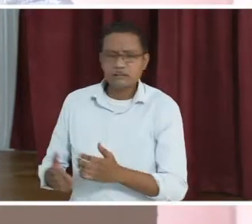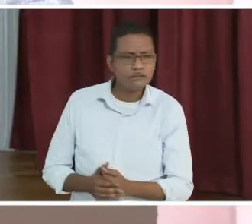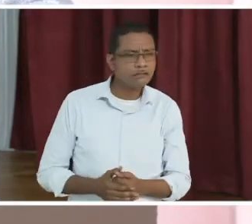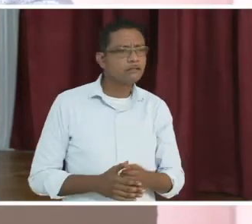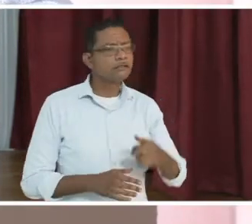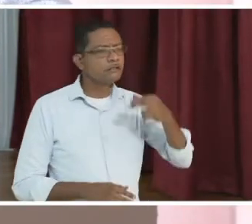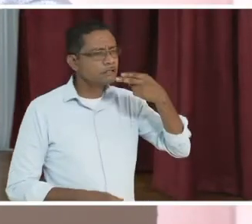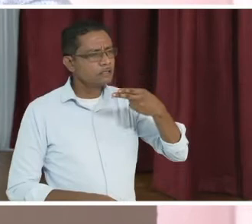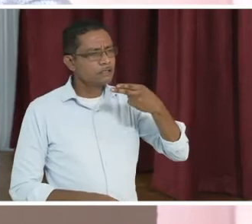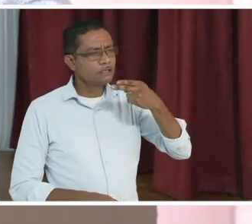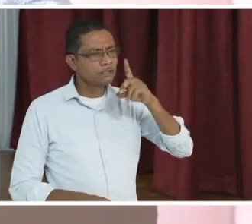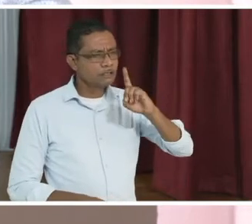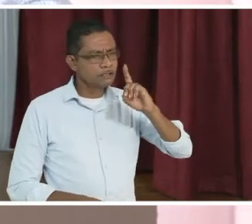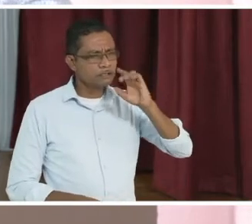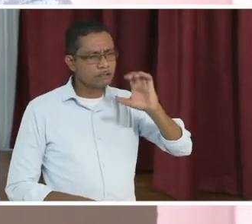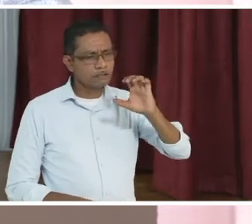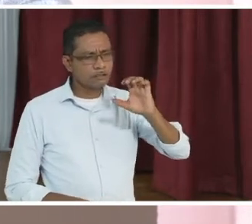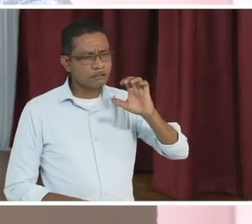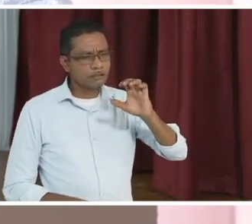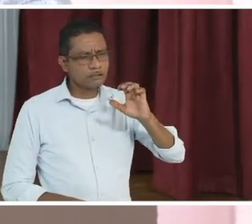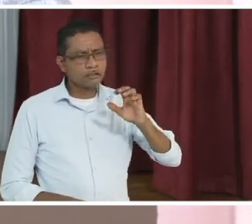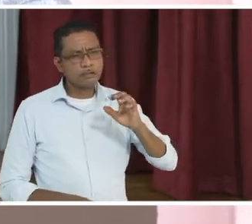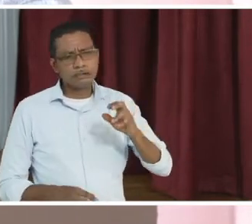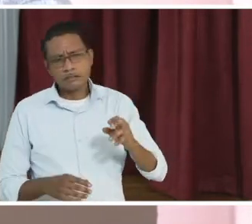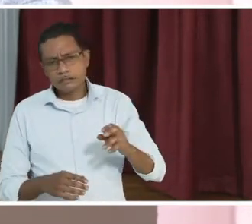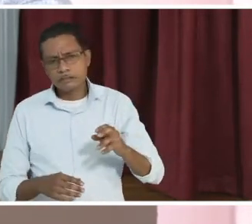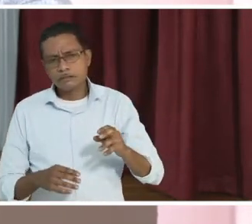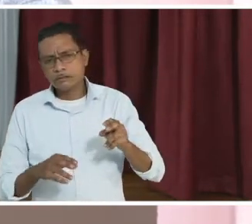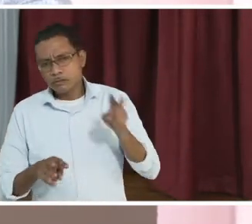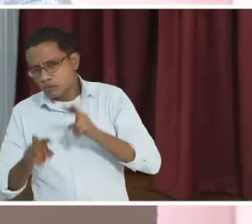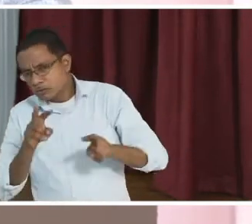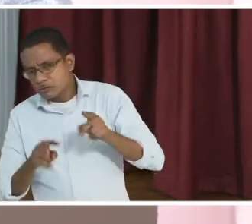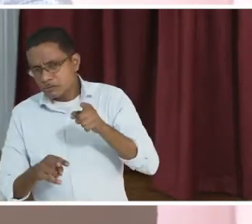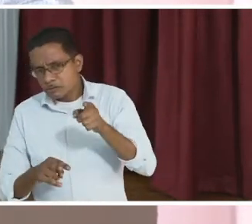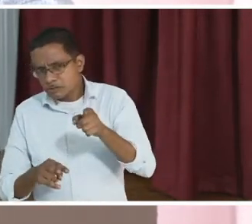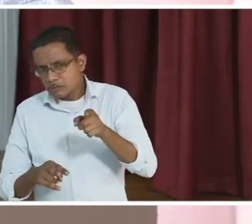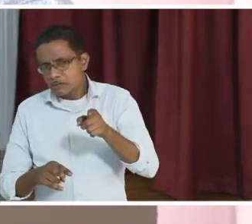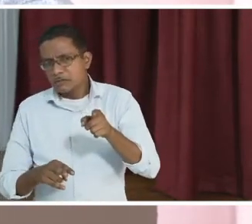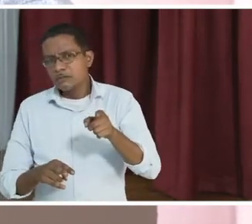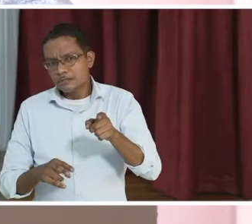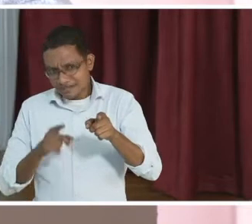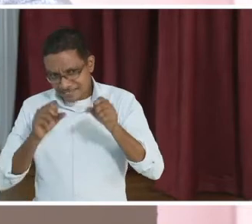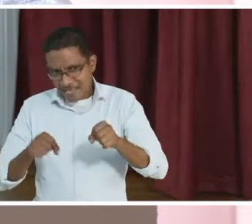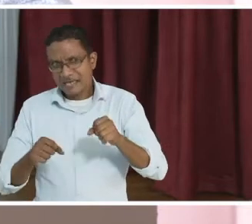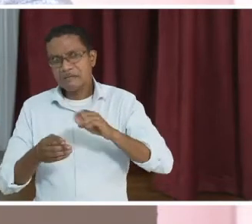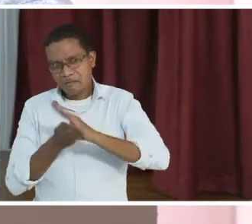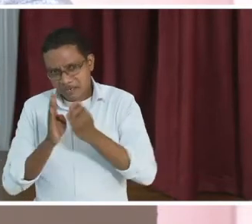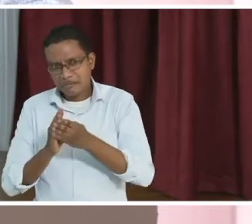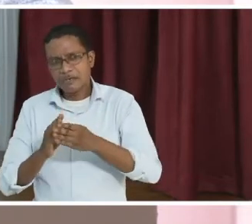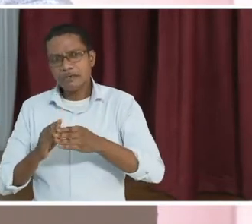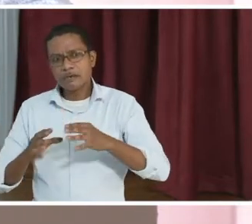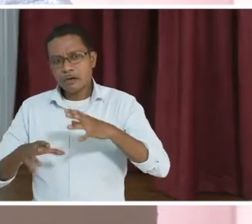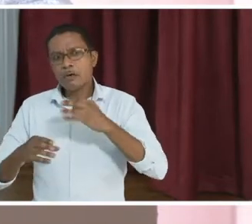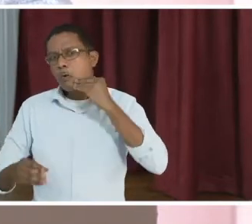would describe as a potential homeowner, there's no specific income because, as you know, we have a mandate